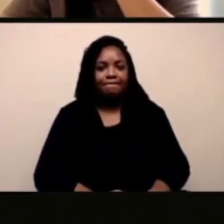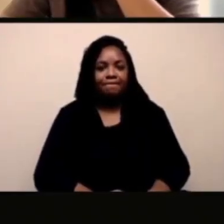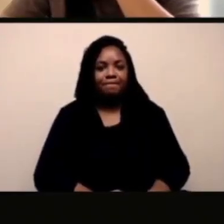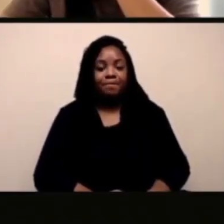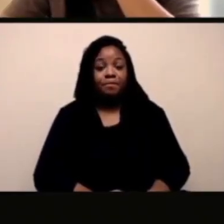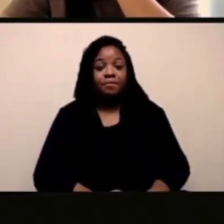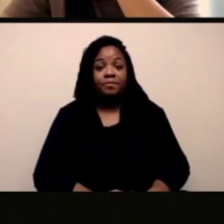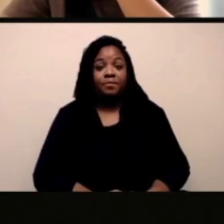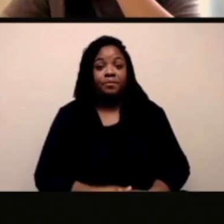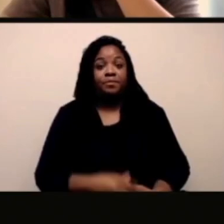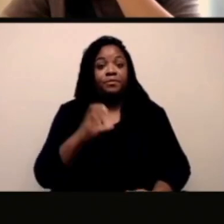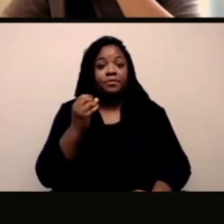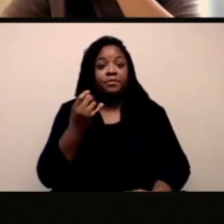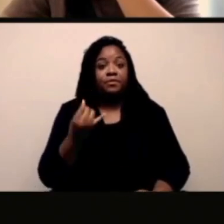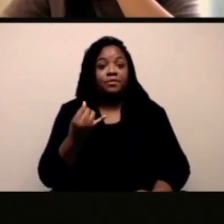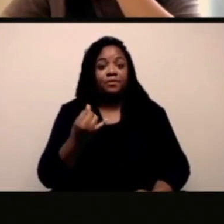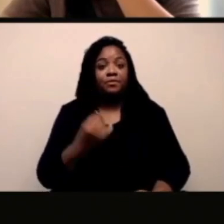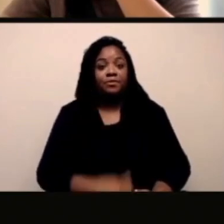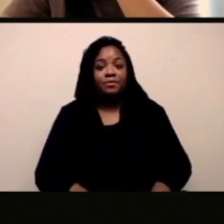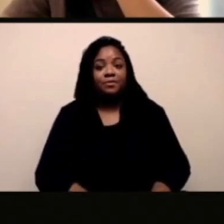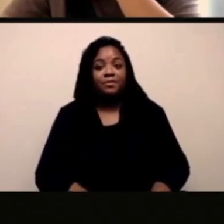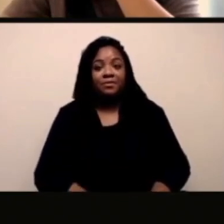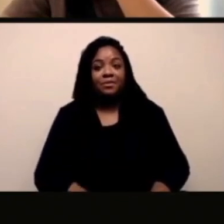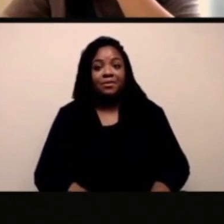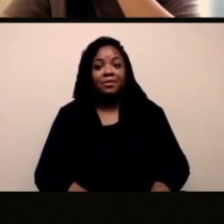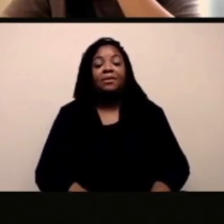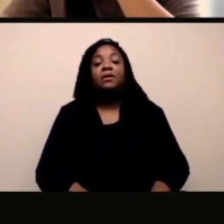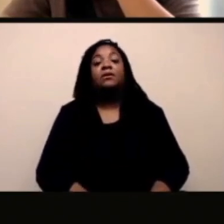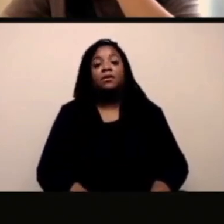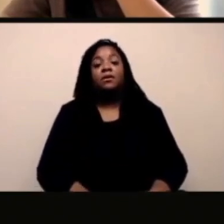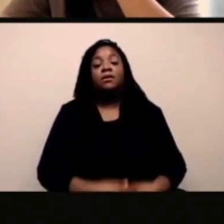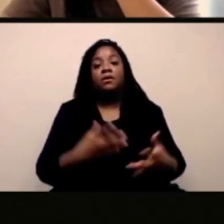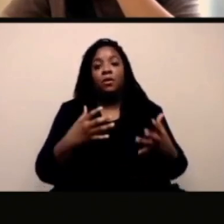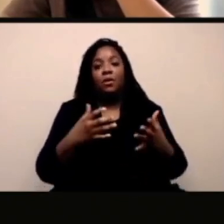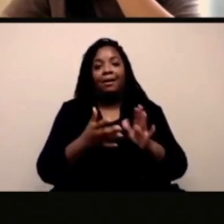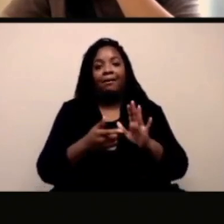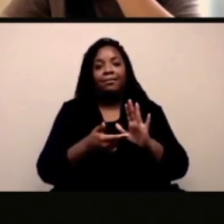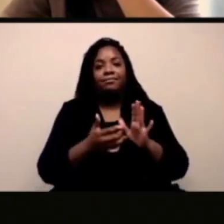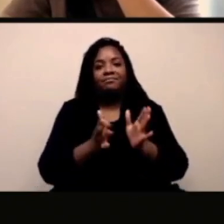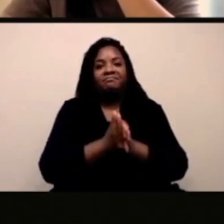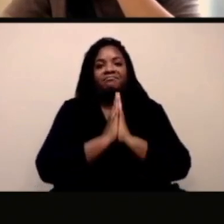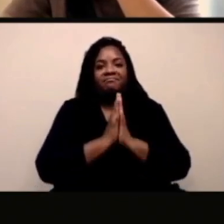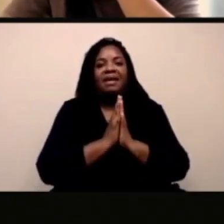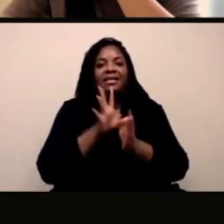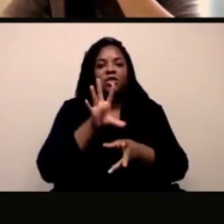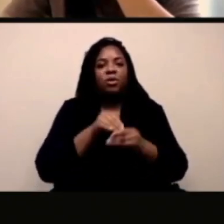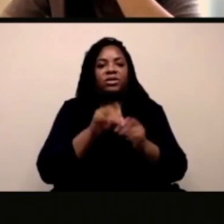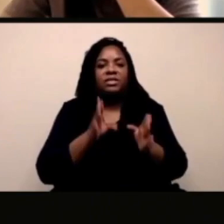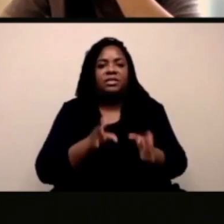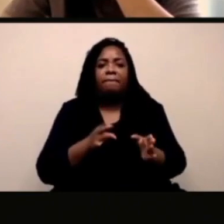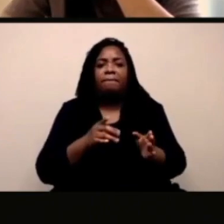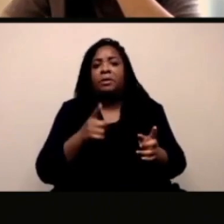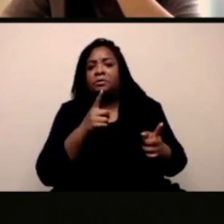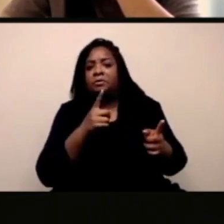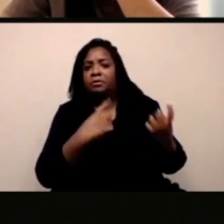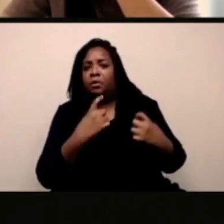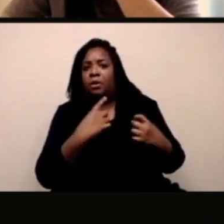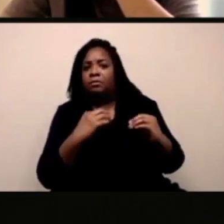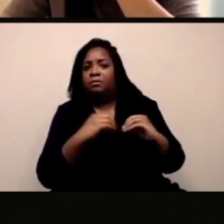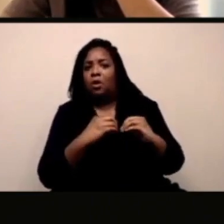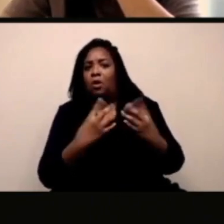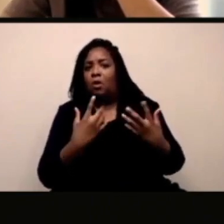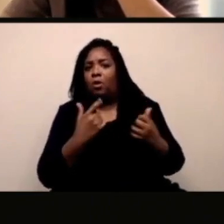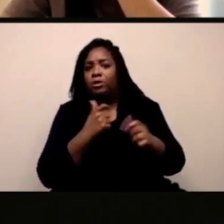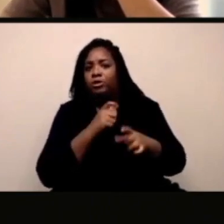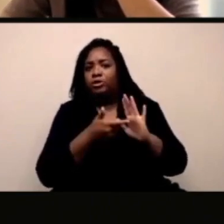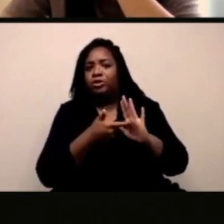So at this stage, I want to ask our fishbowl folks if you have any more questions or want to share any work in